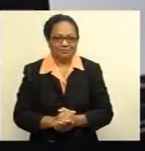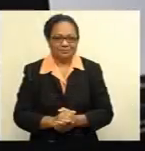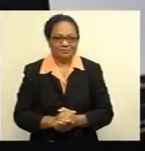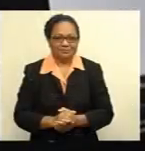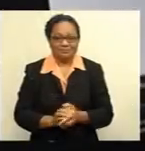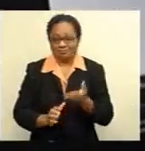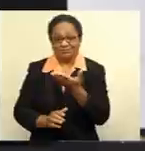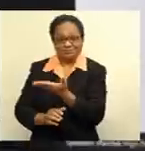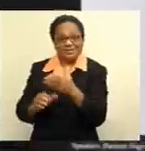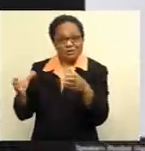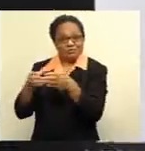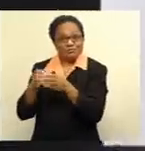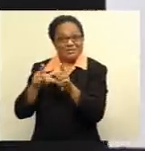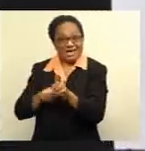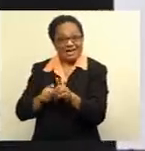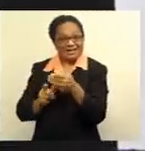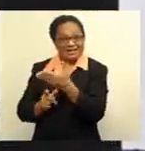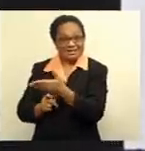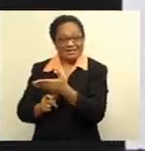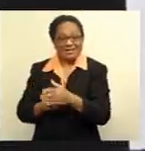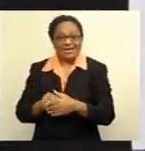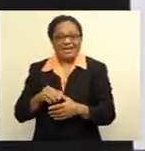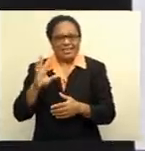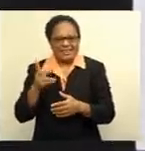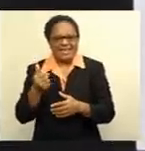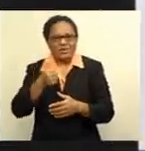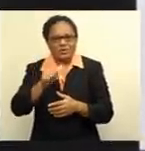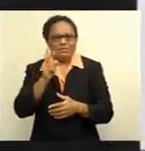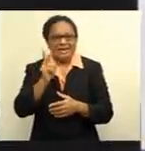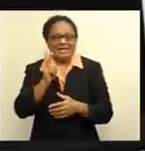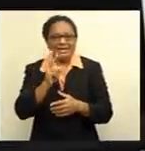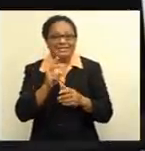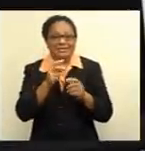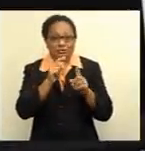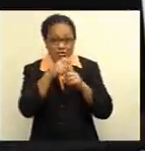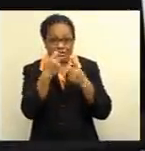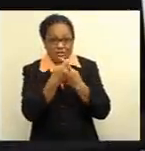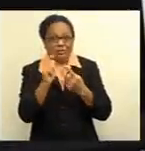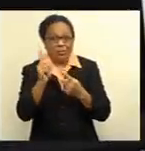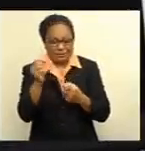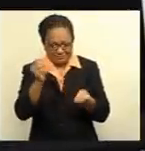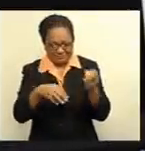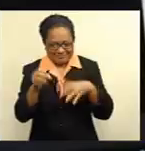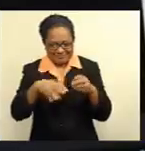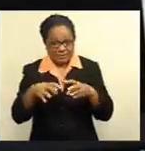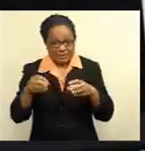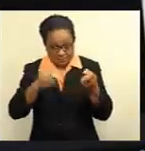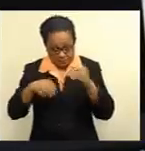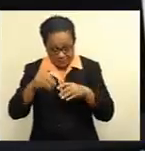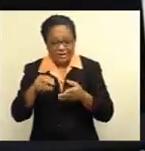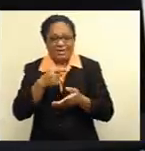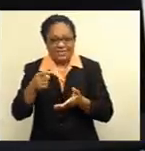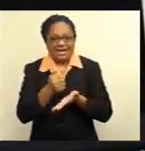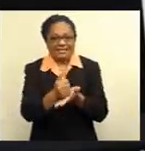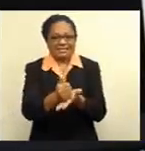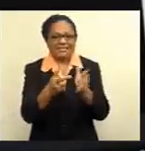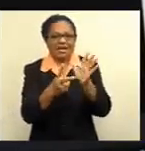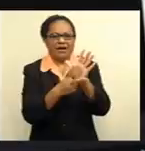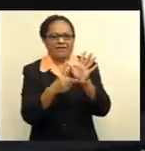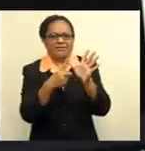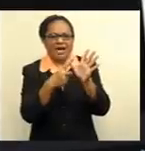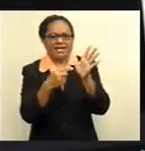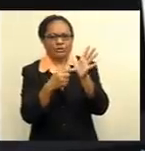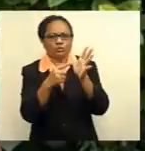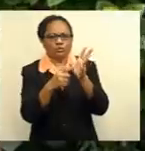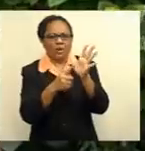This group of young people reinvented the tradition of Sosolevaki, where they assist the people of Watulele. Then we started off with a